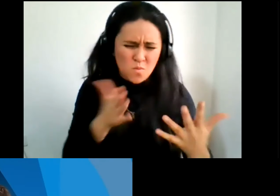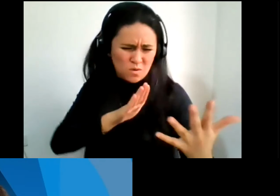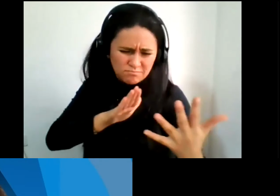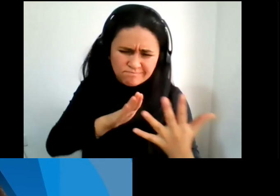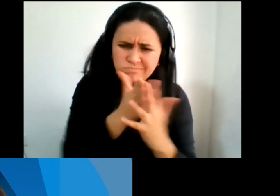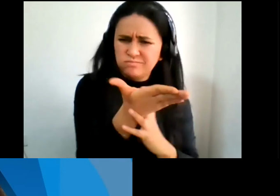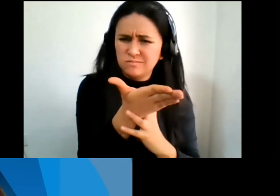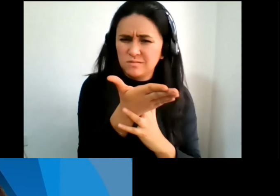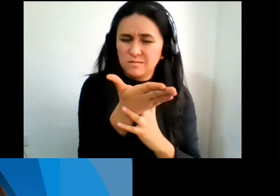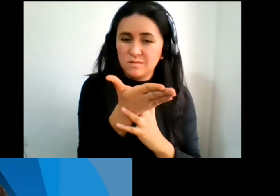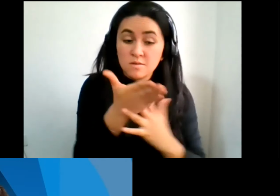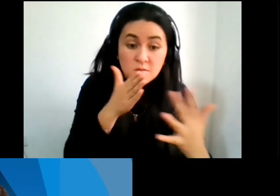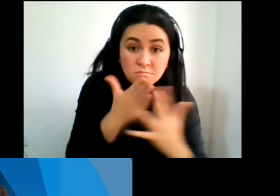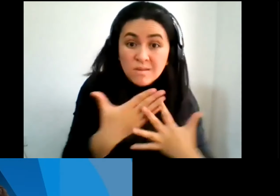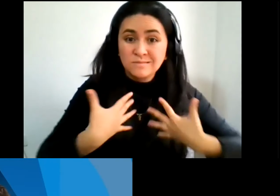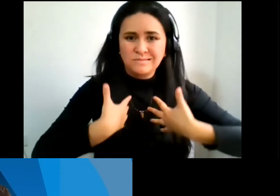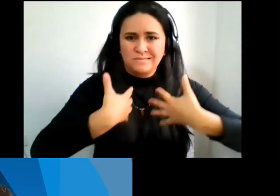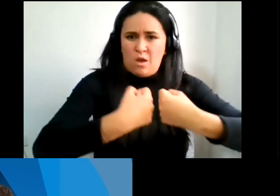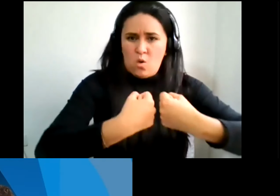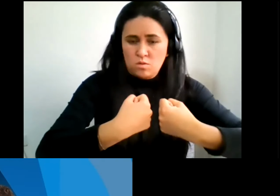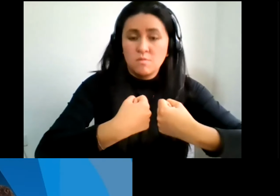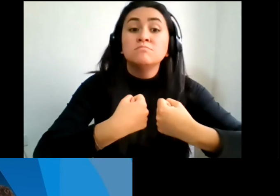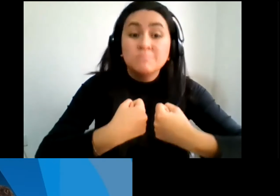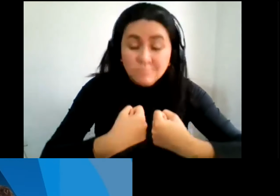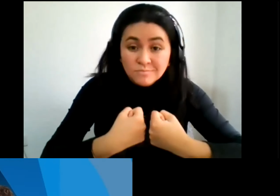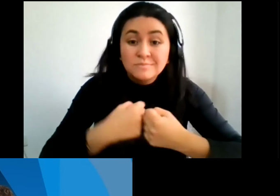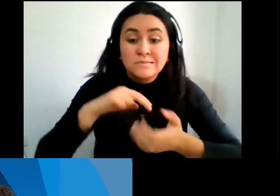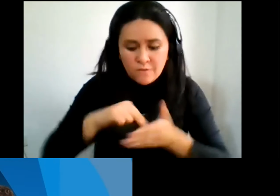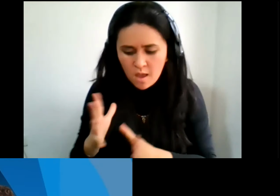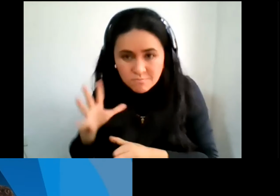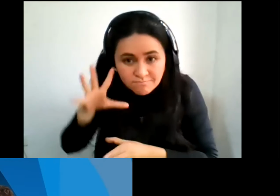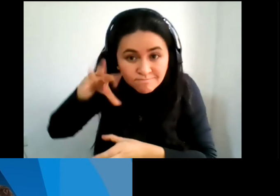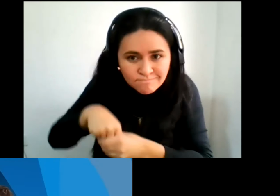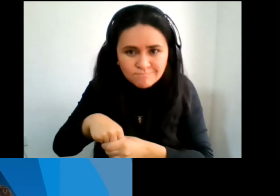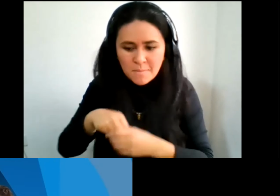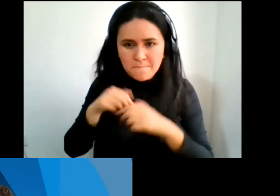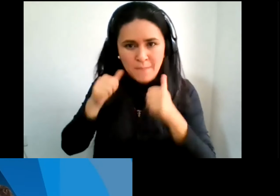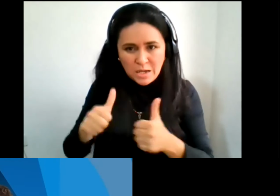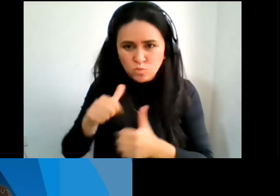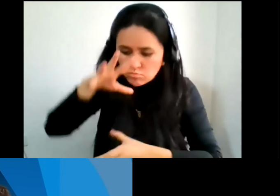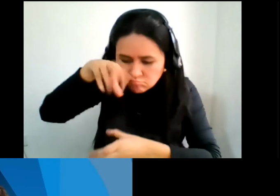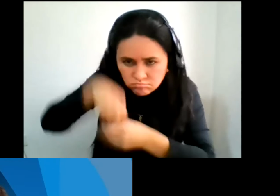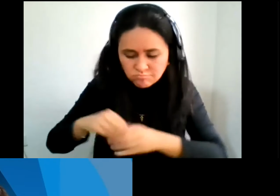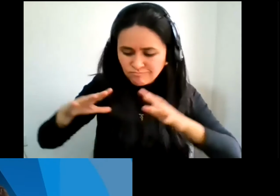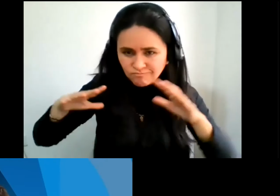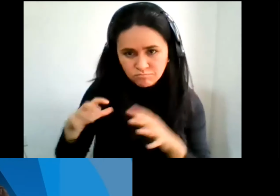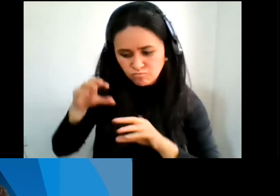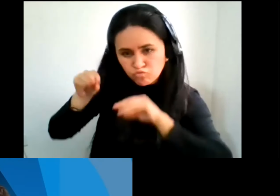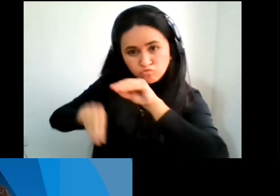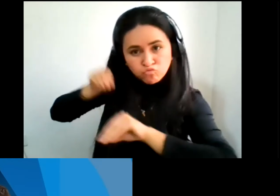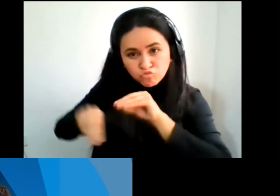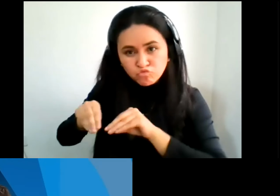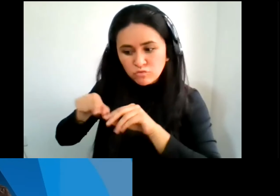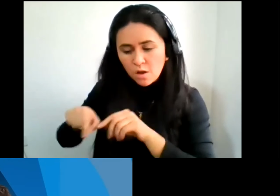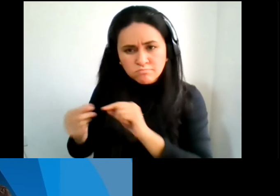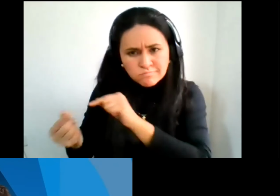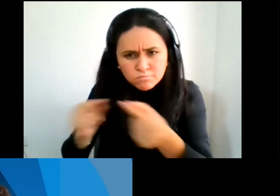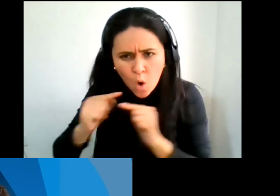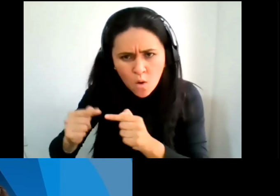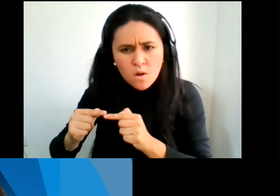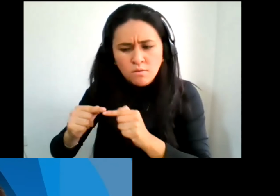health services as an exercise that has to be part of the cycle of